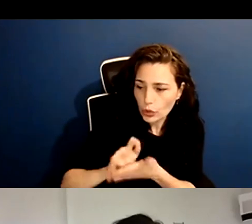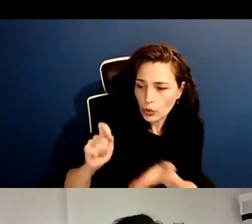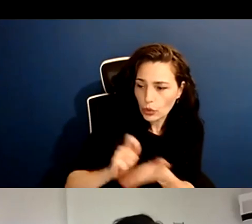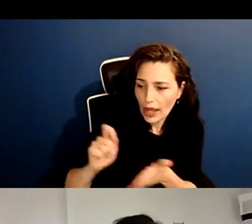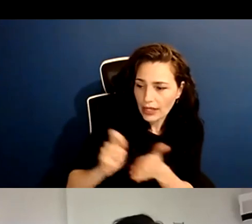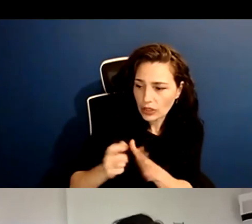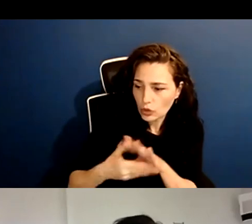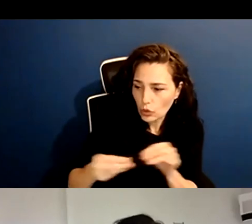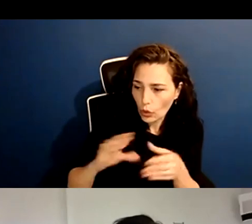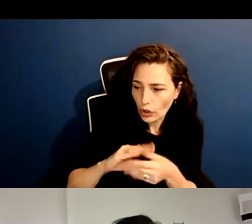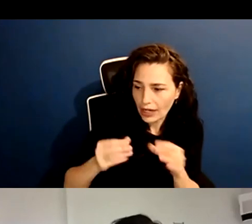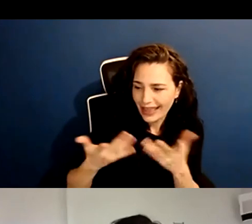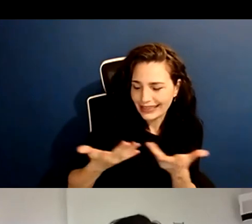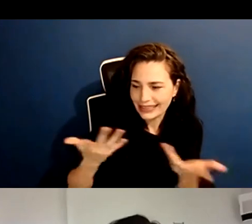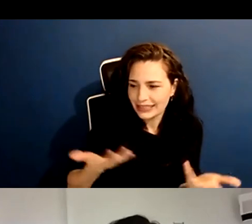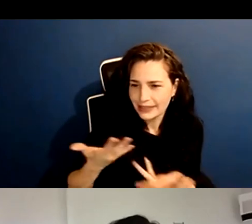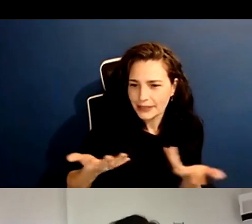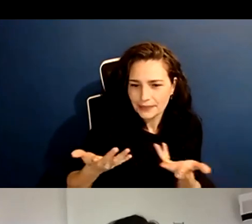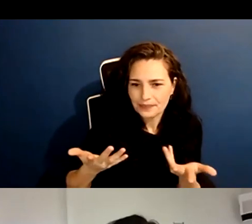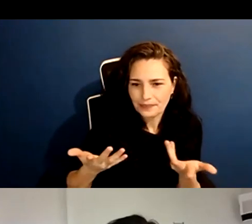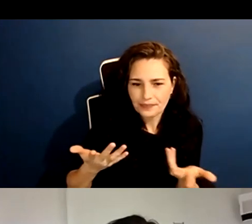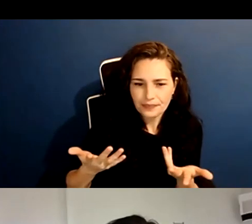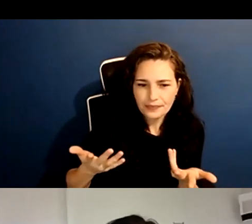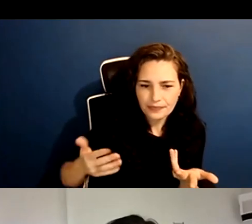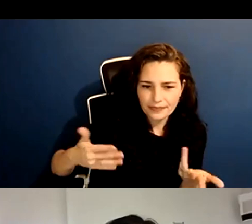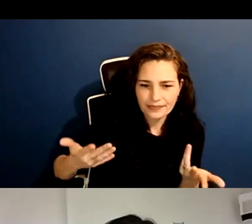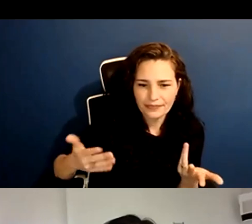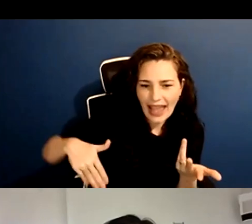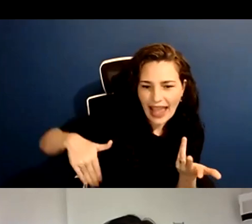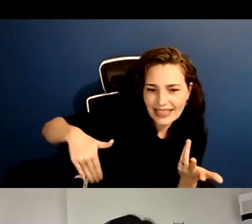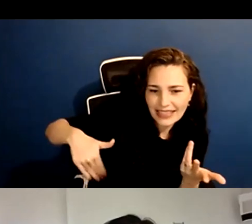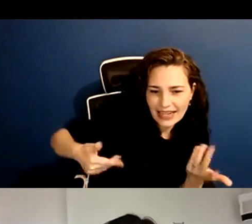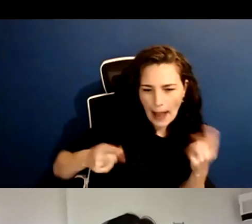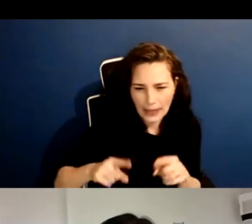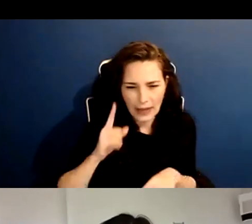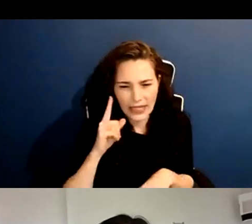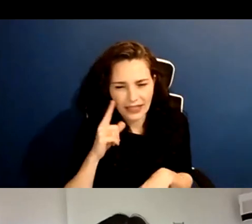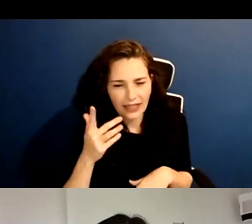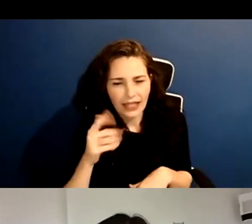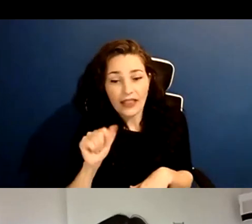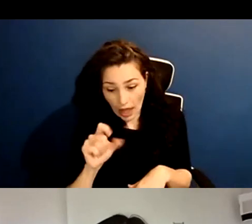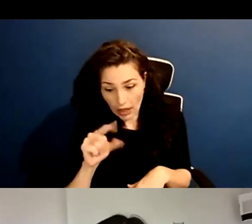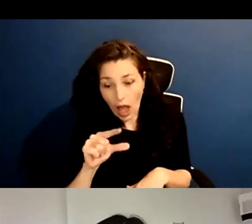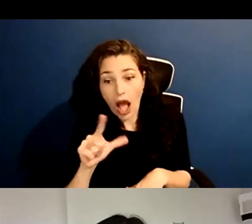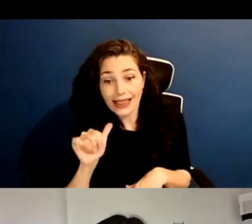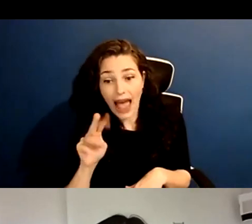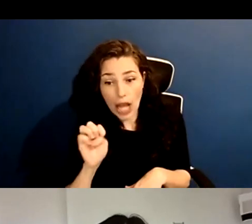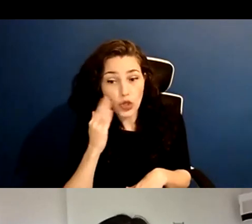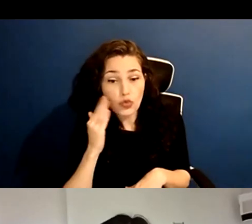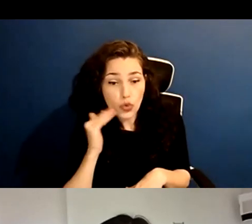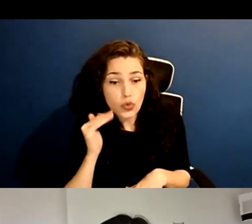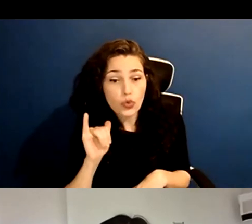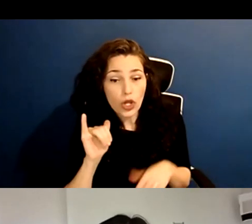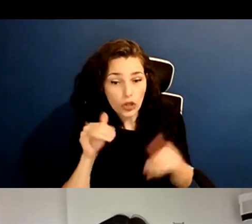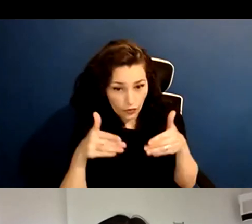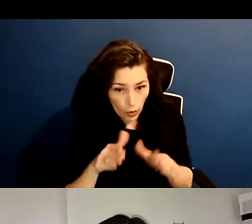of it. I mean, as you presented in your log line, and you've, once you've focused on your main character, you know that she is on a journey to